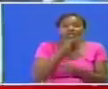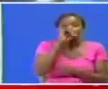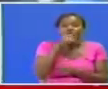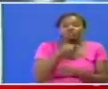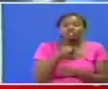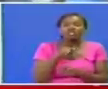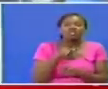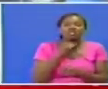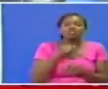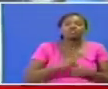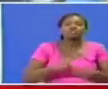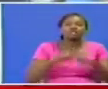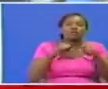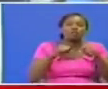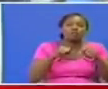able